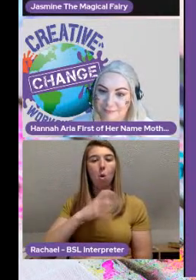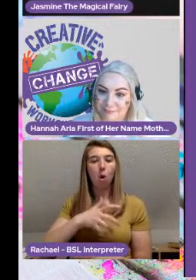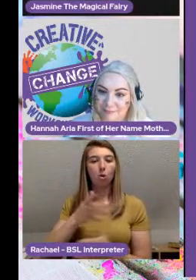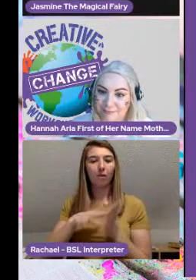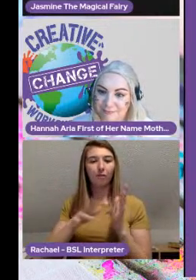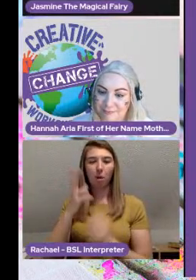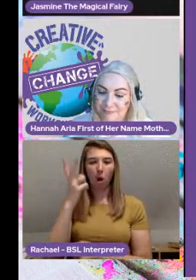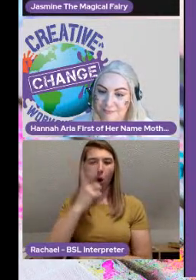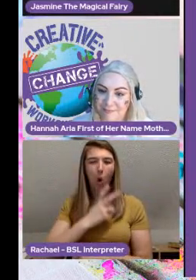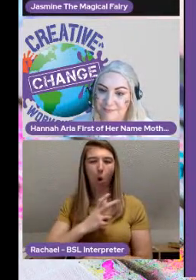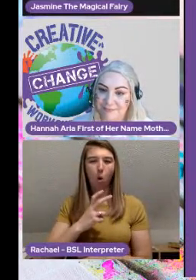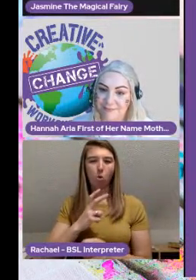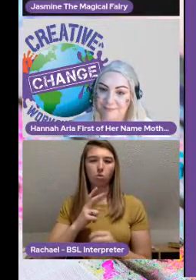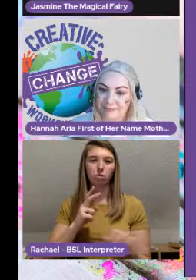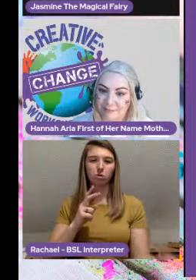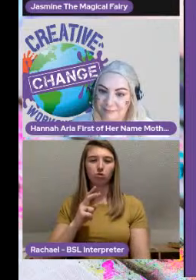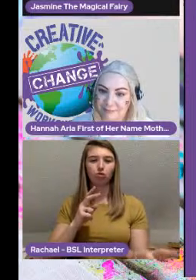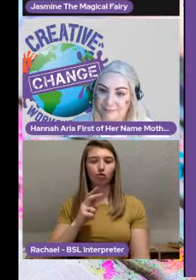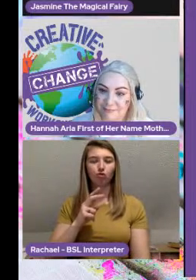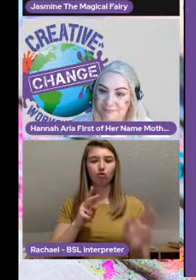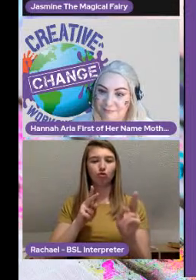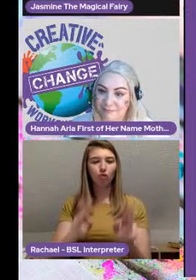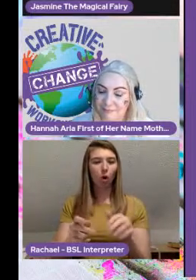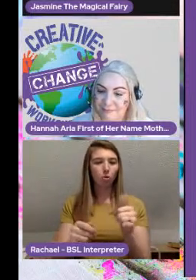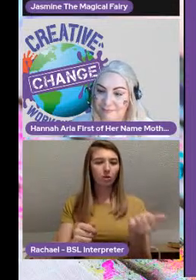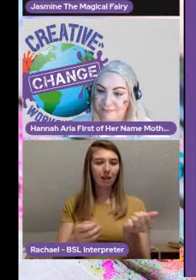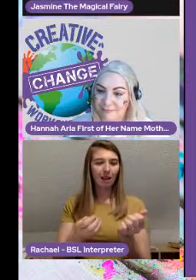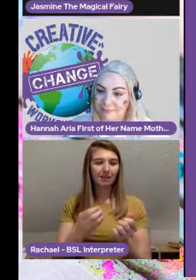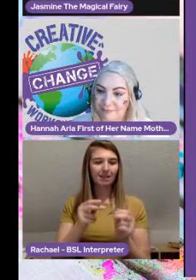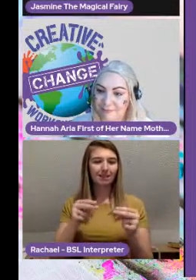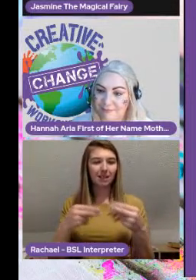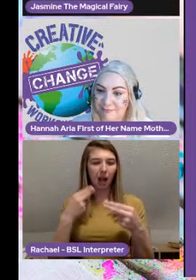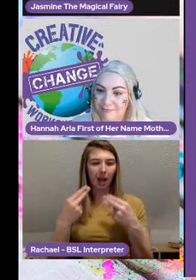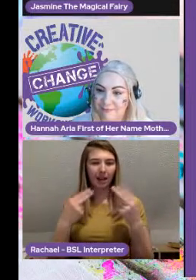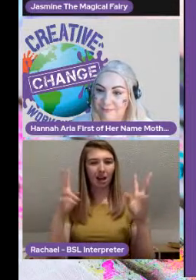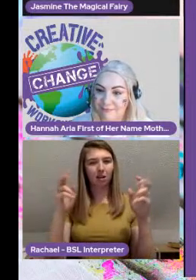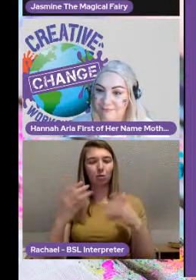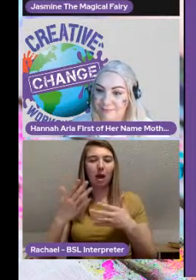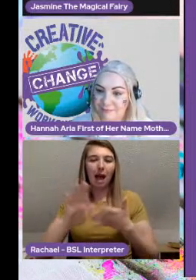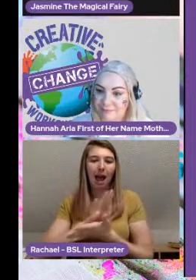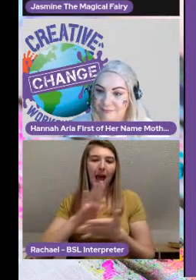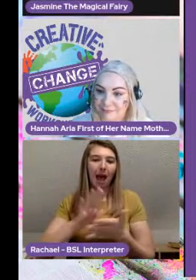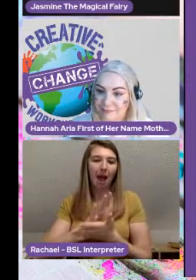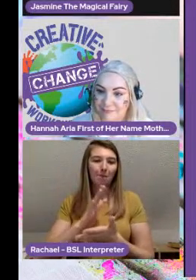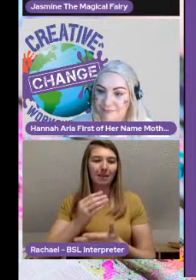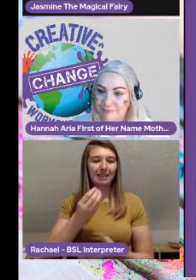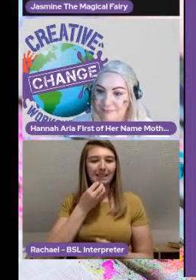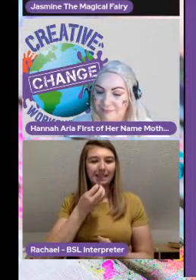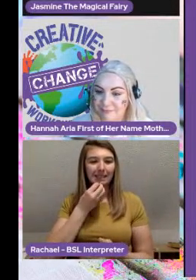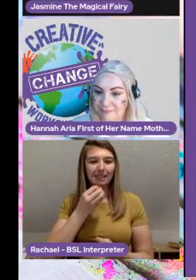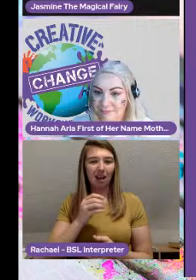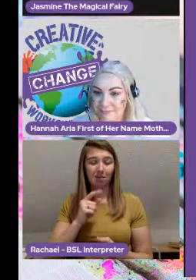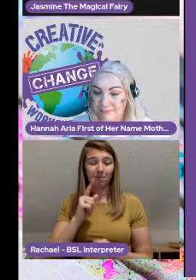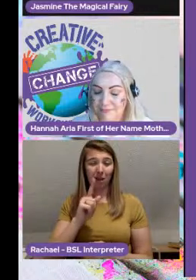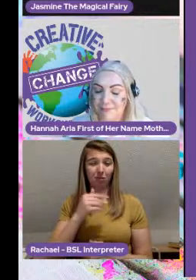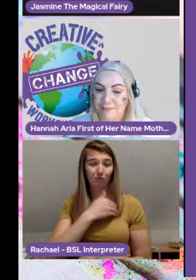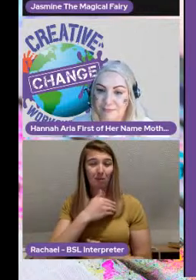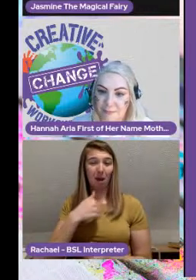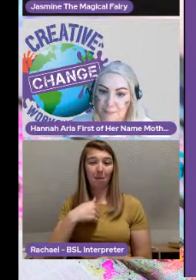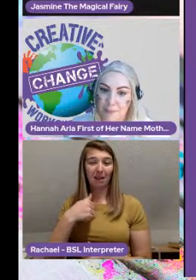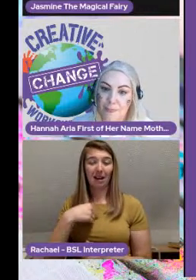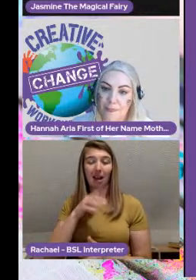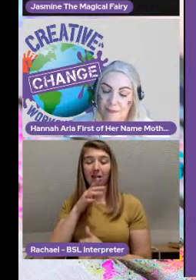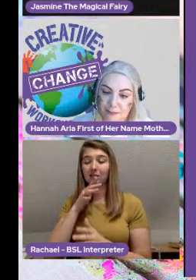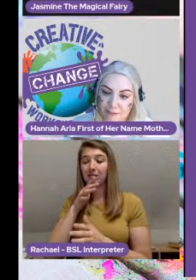roadside diners, Happy Eater, as I always thought it looked more like a symbol for being sick, which relates to the gluttony of the